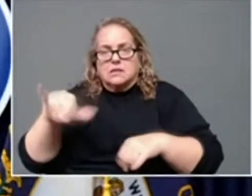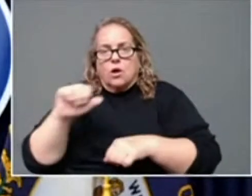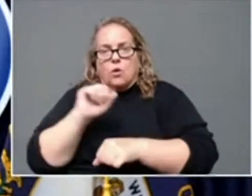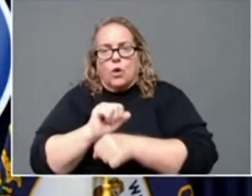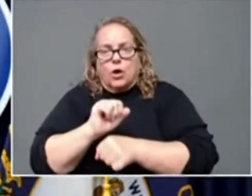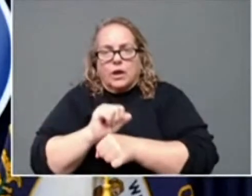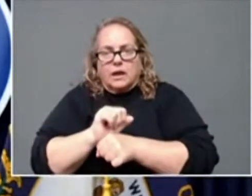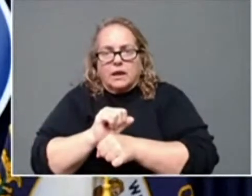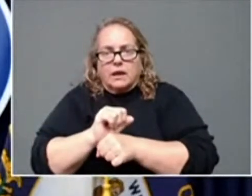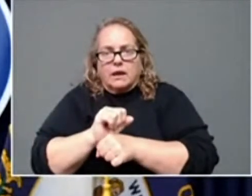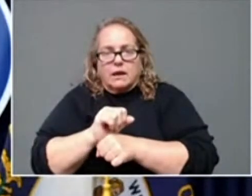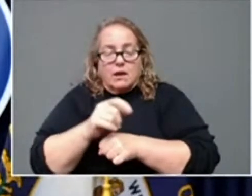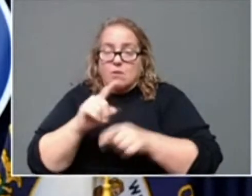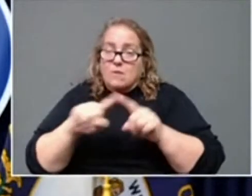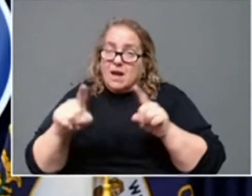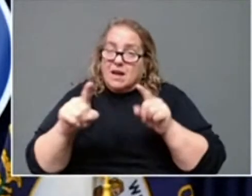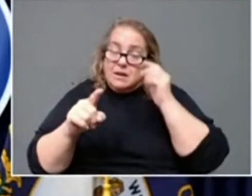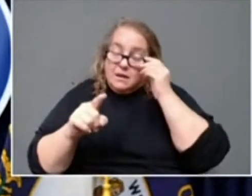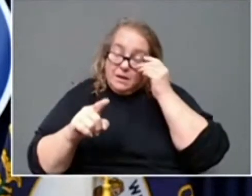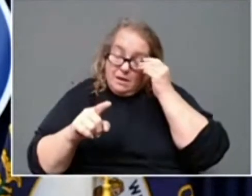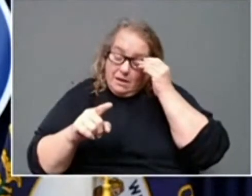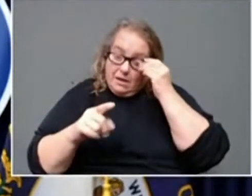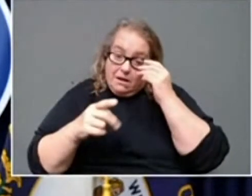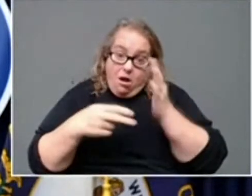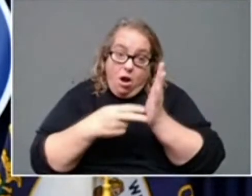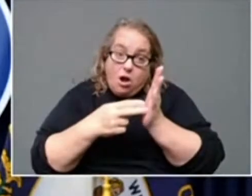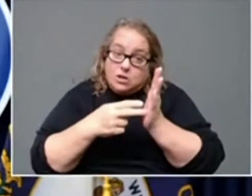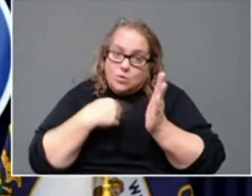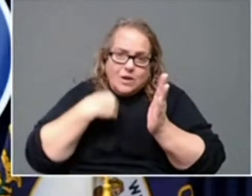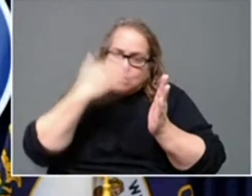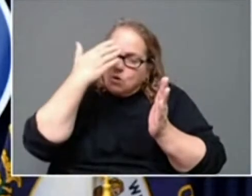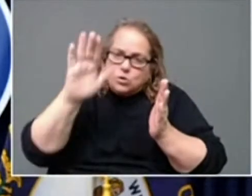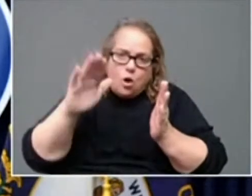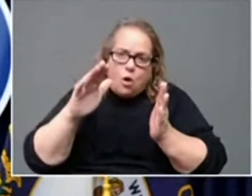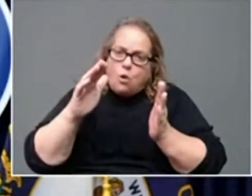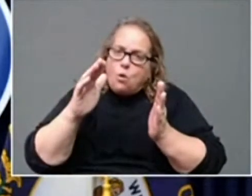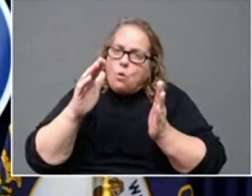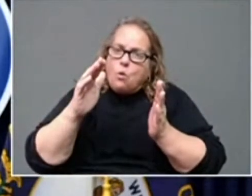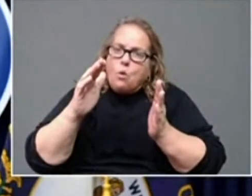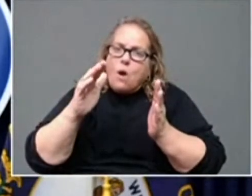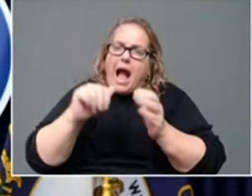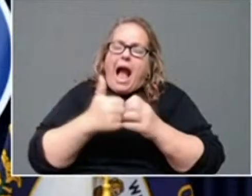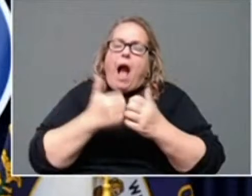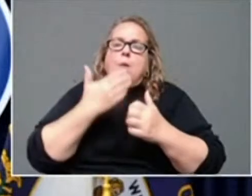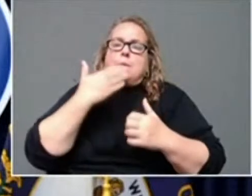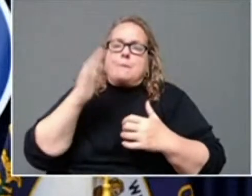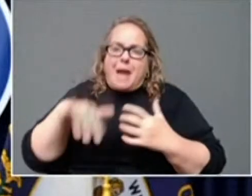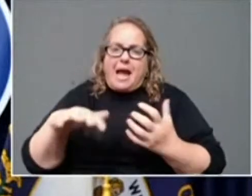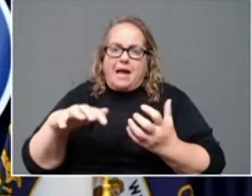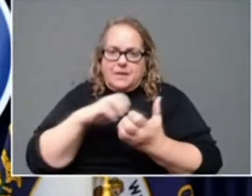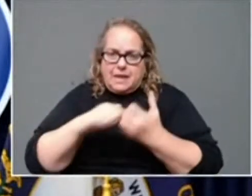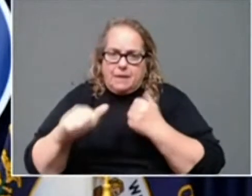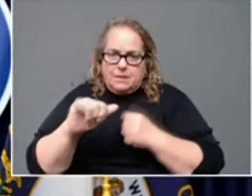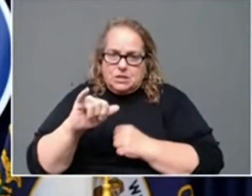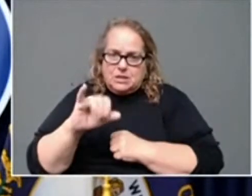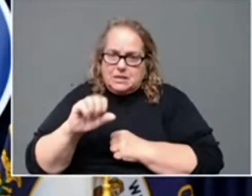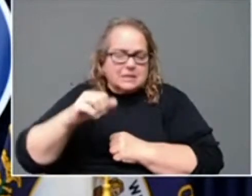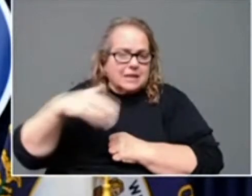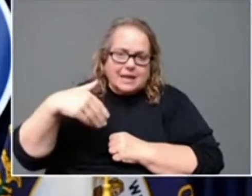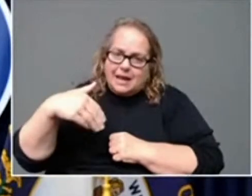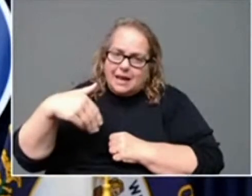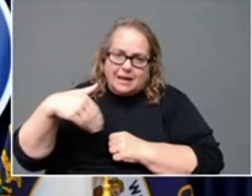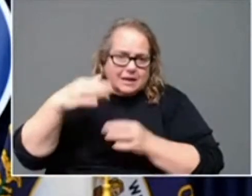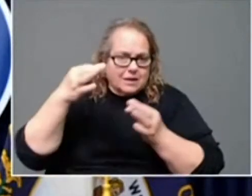stretch of the imagination of all the infrastructure damage yet. So that's yet to be determined. And that's just a